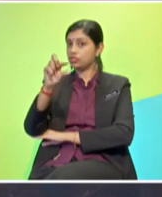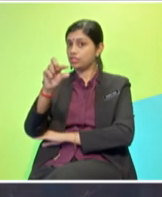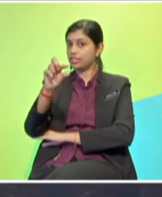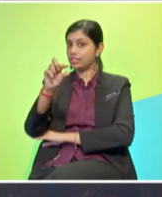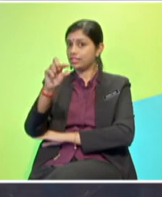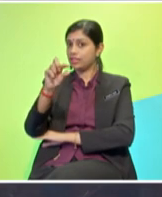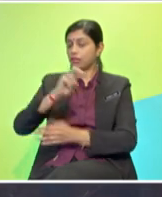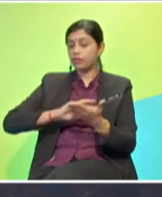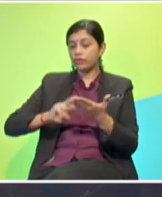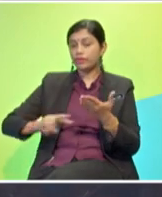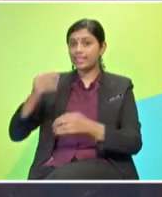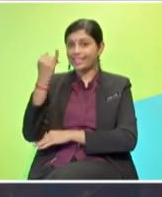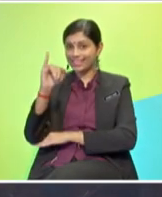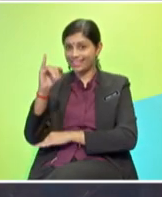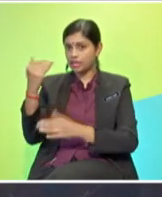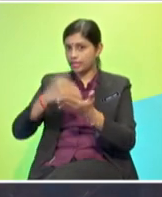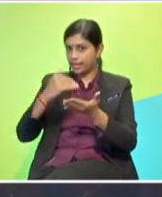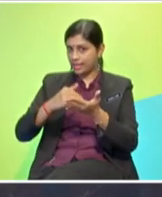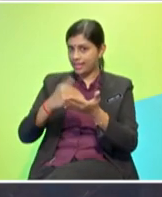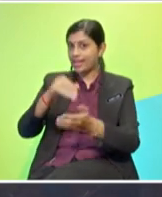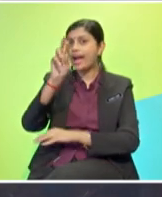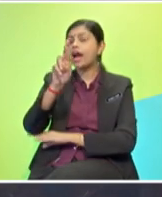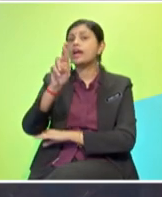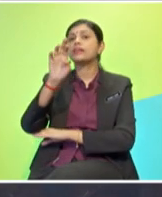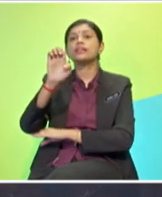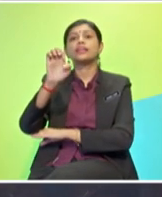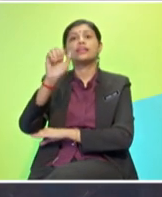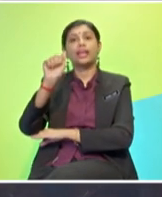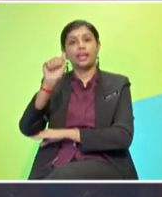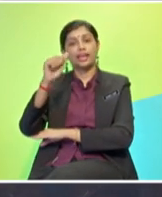R-E-A-D-I-N-G. Reading. I repeat.